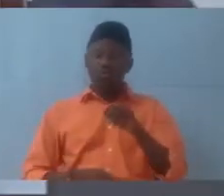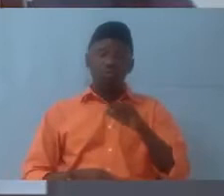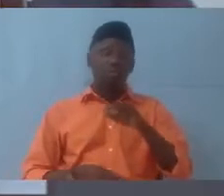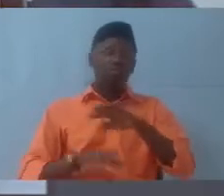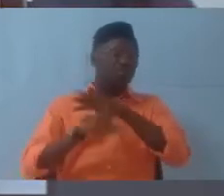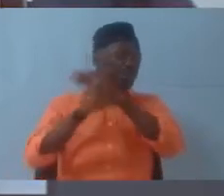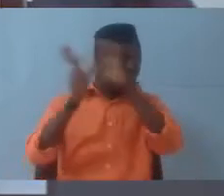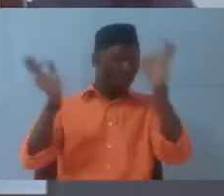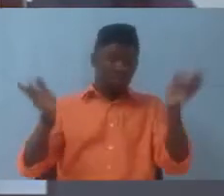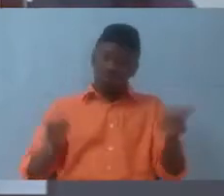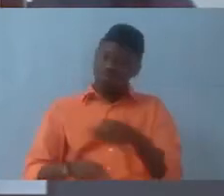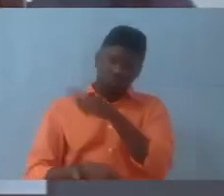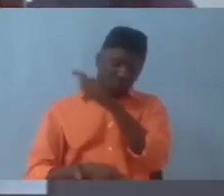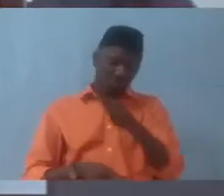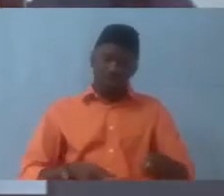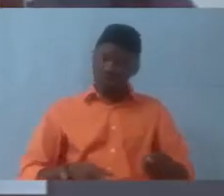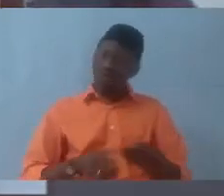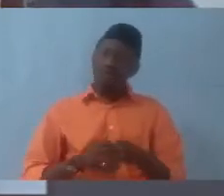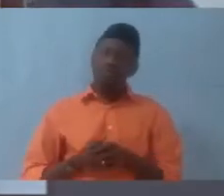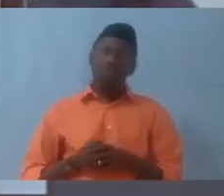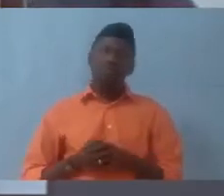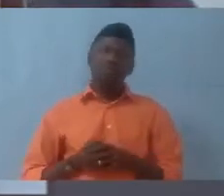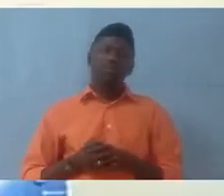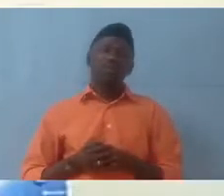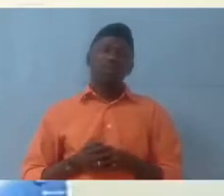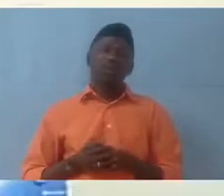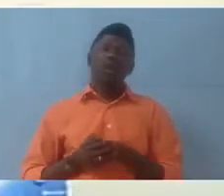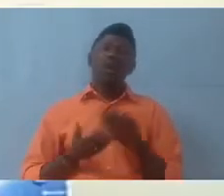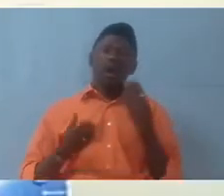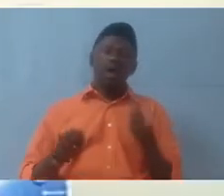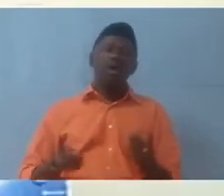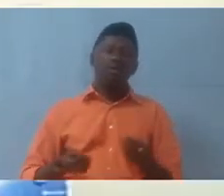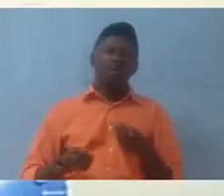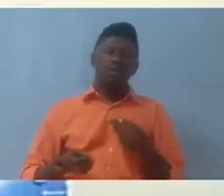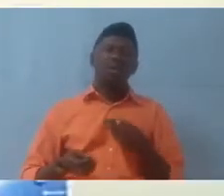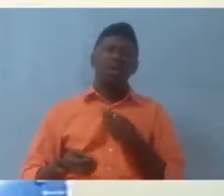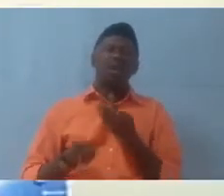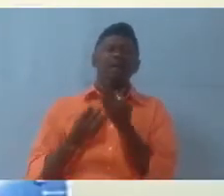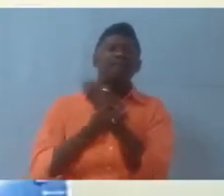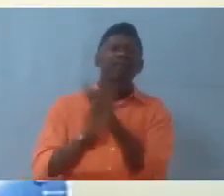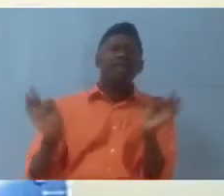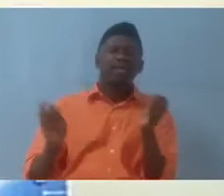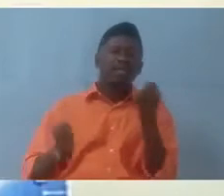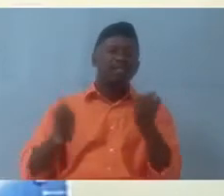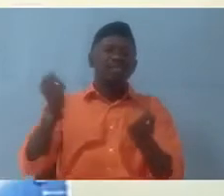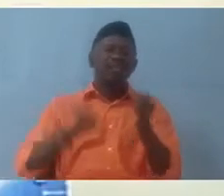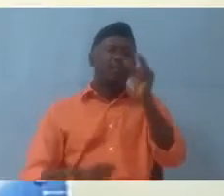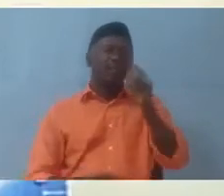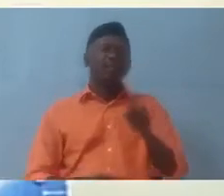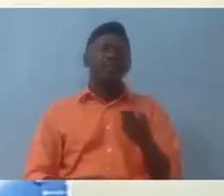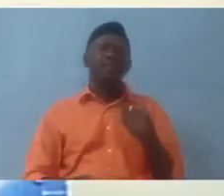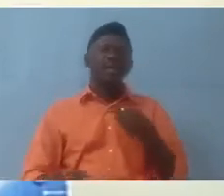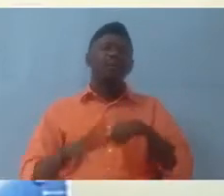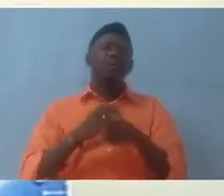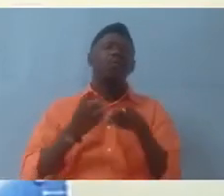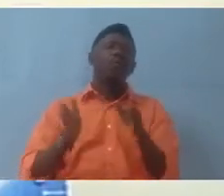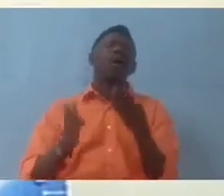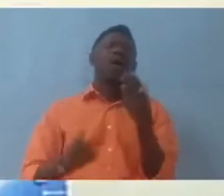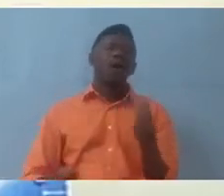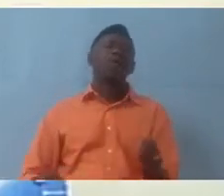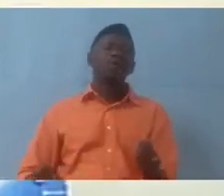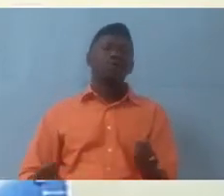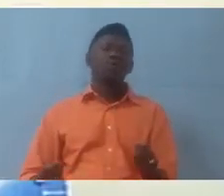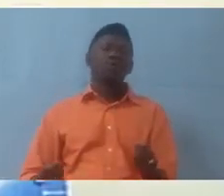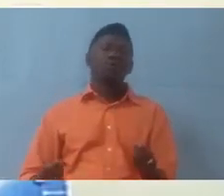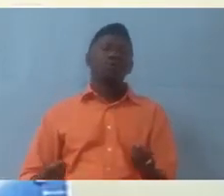bobu non depot ak yon. How can I acquit the driver in that circumstance? Ci ko lu naka lay ewé driver bobu ci